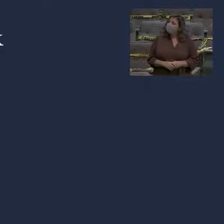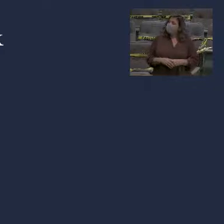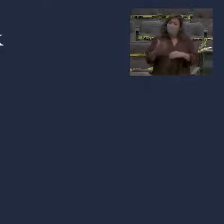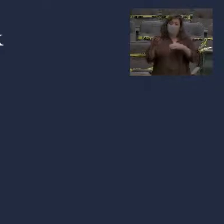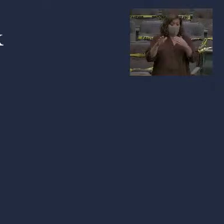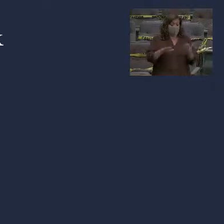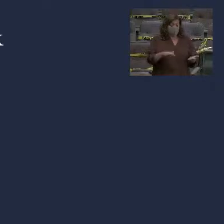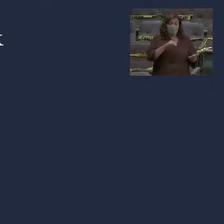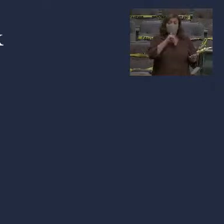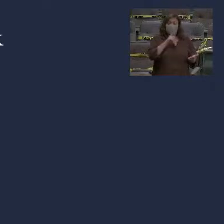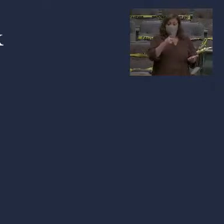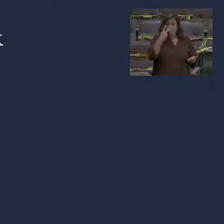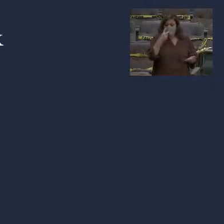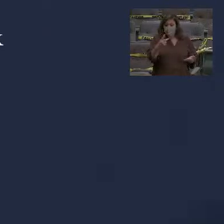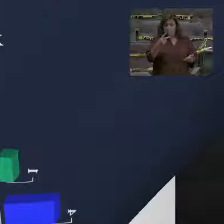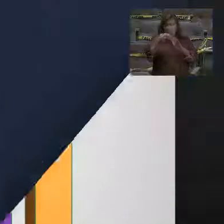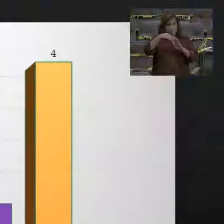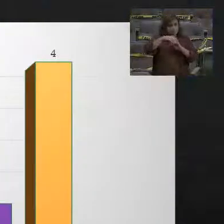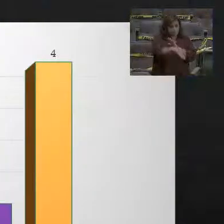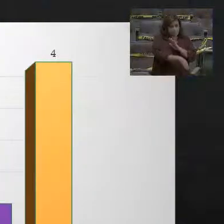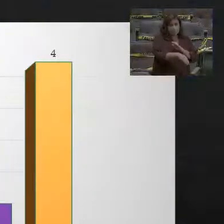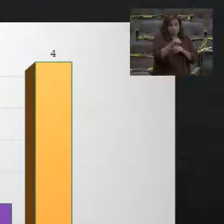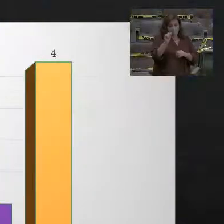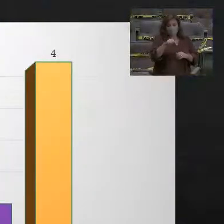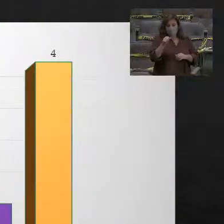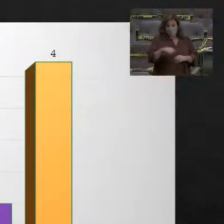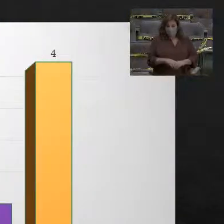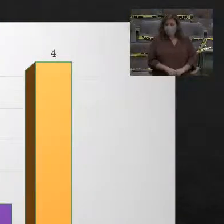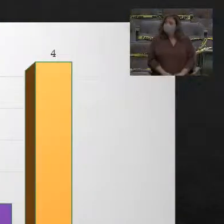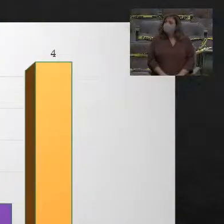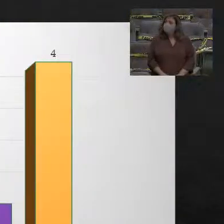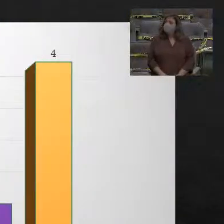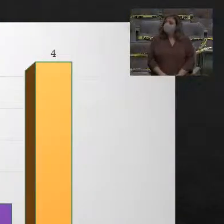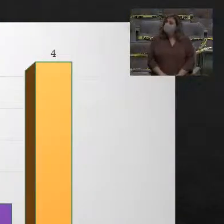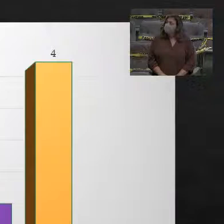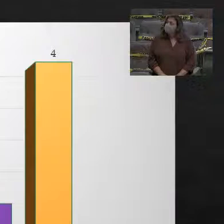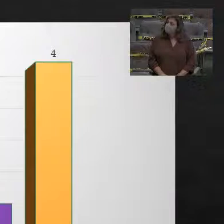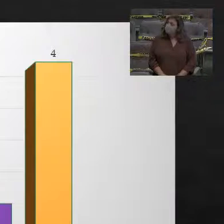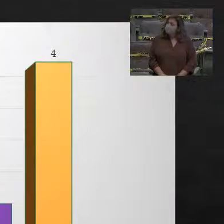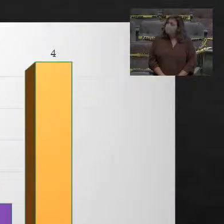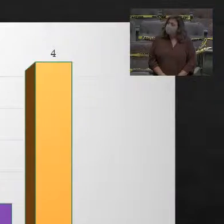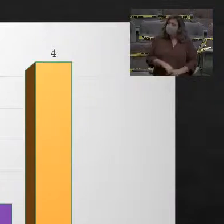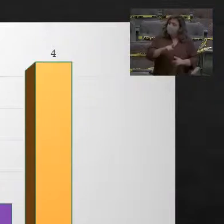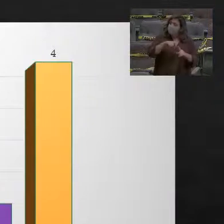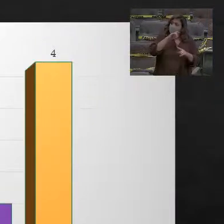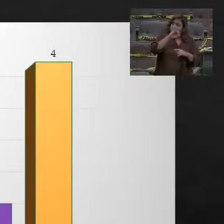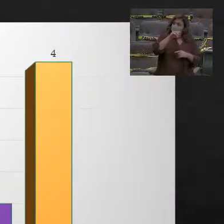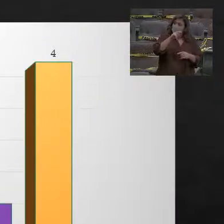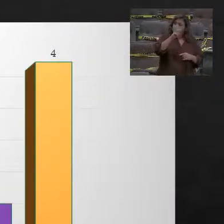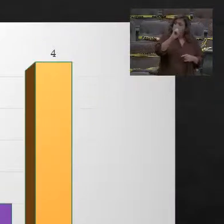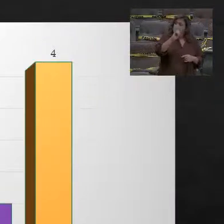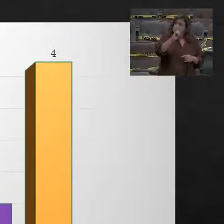was months ago. Definitely have. A breakdown from June,